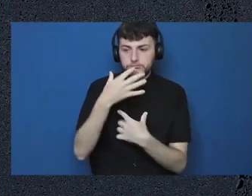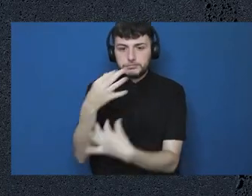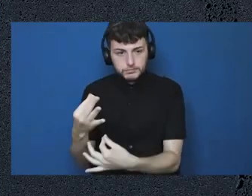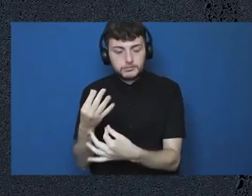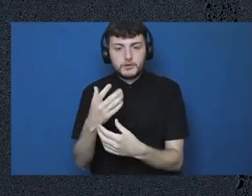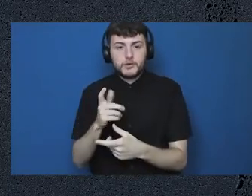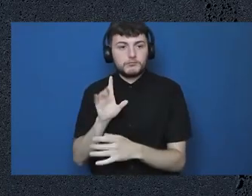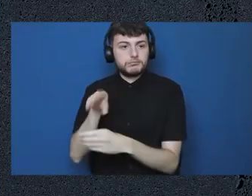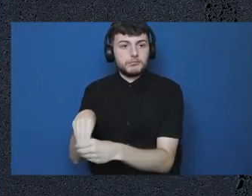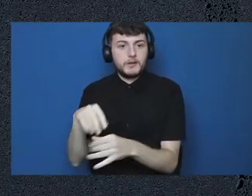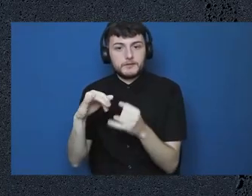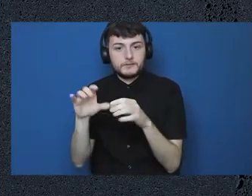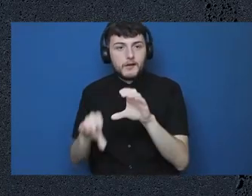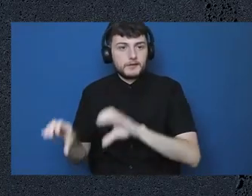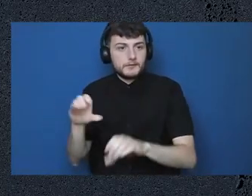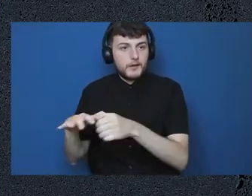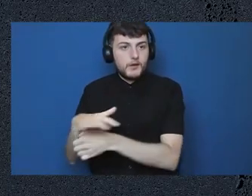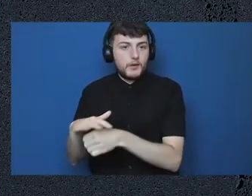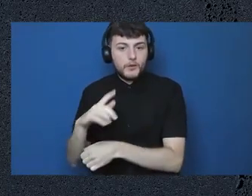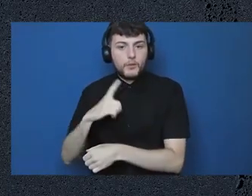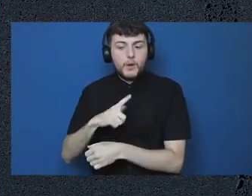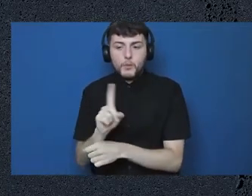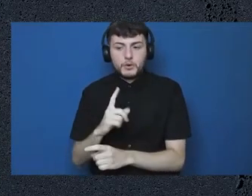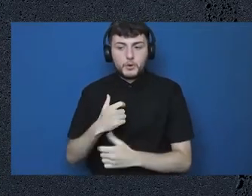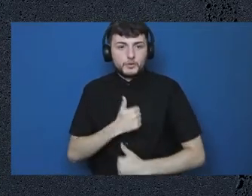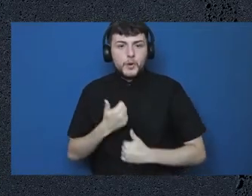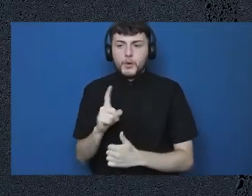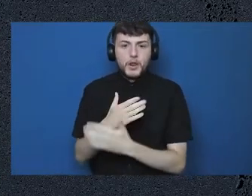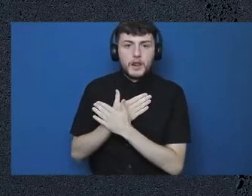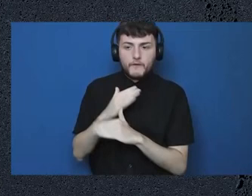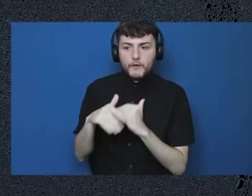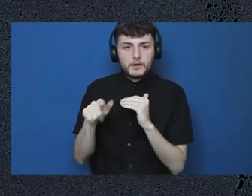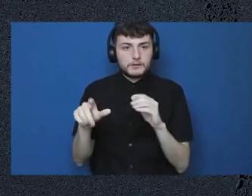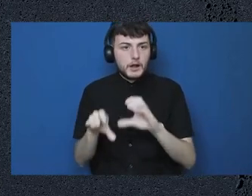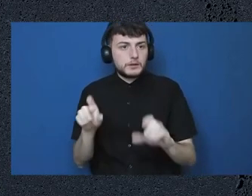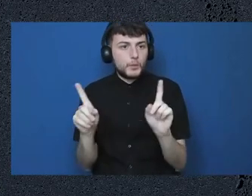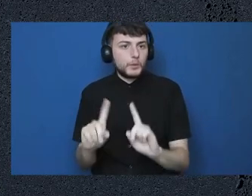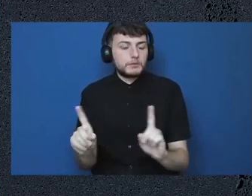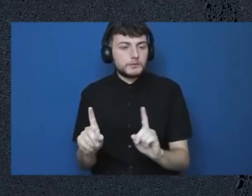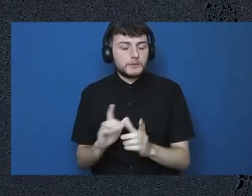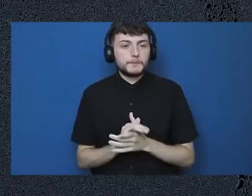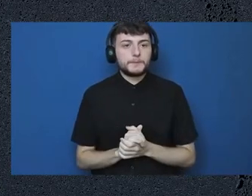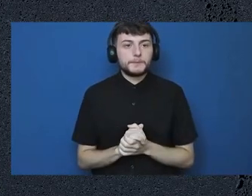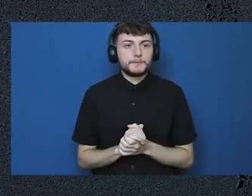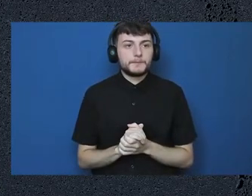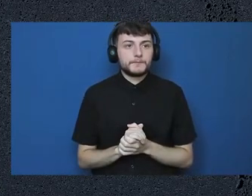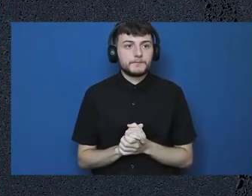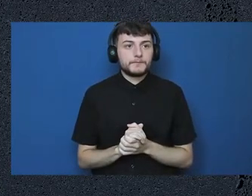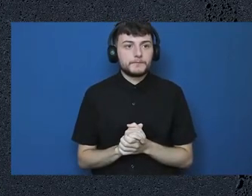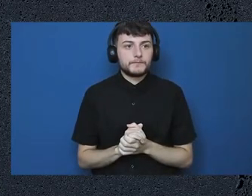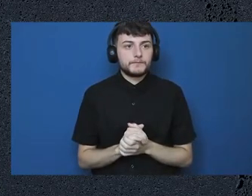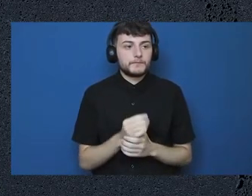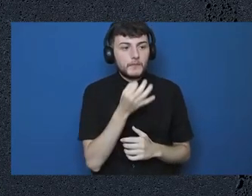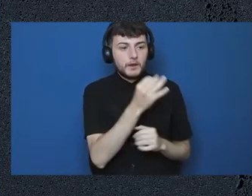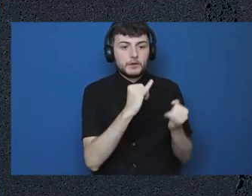and excitements? And also, what do you love about being connected to science fields? Sophie.